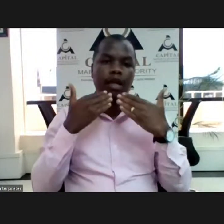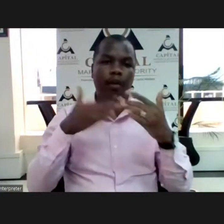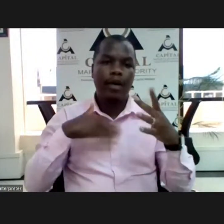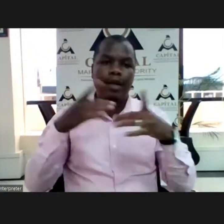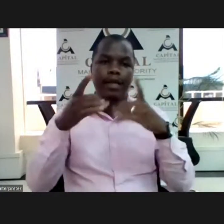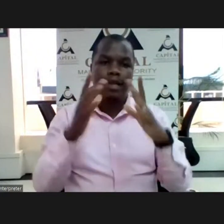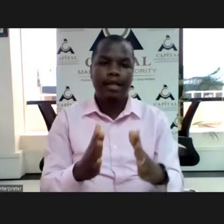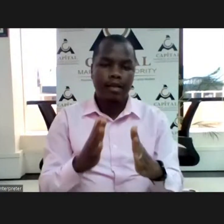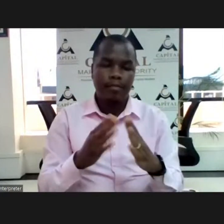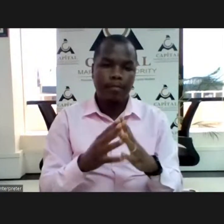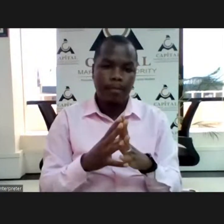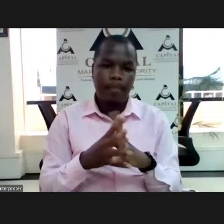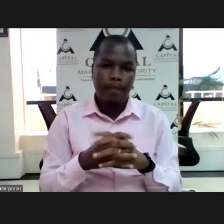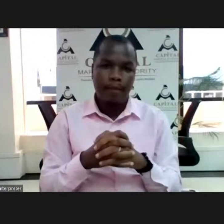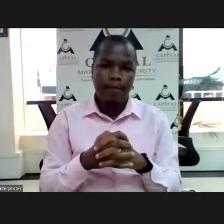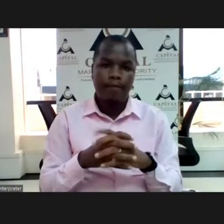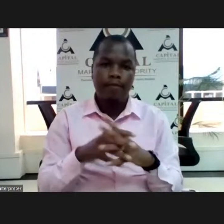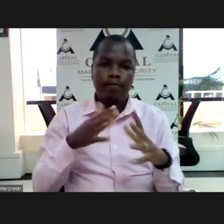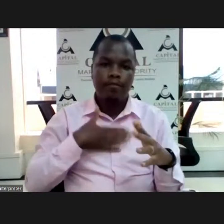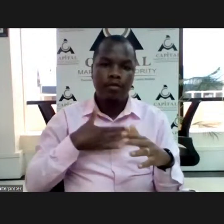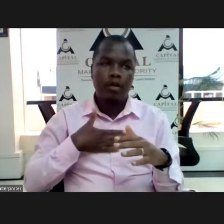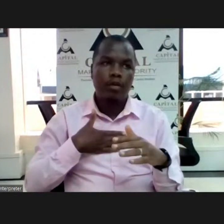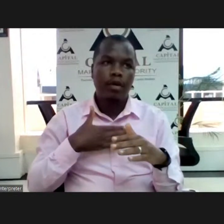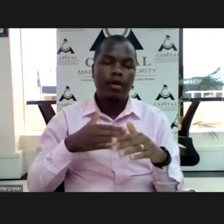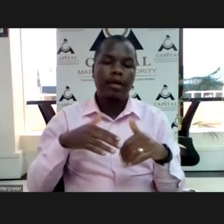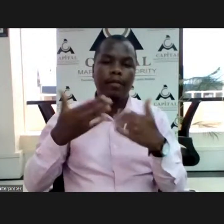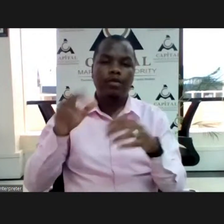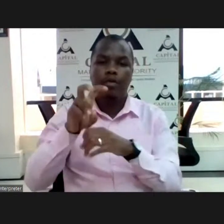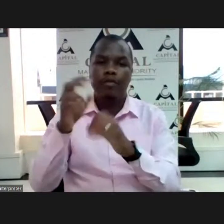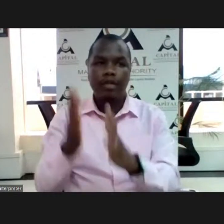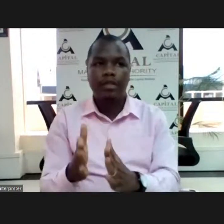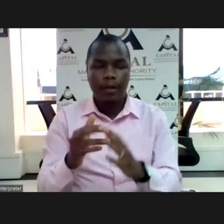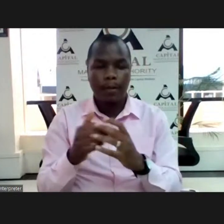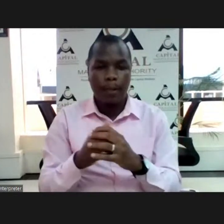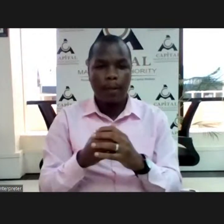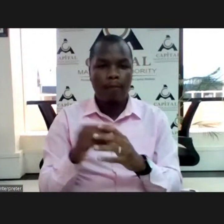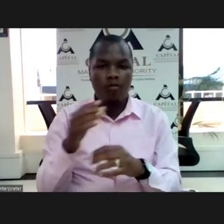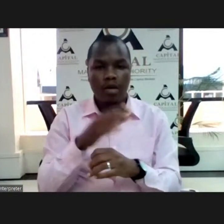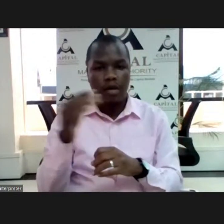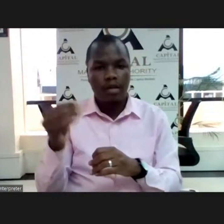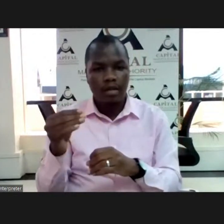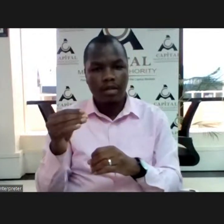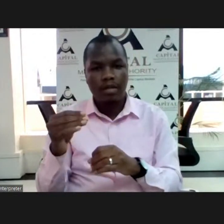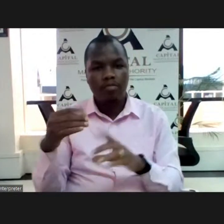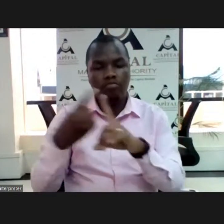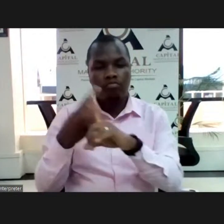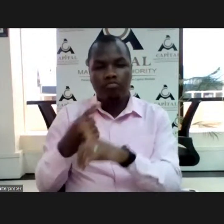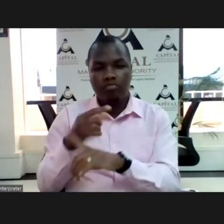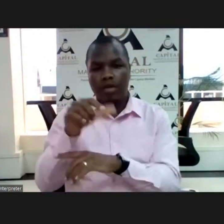director, Lou Kombara, our immediate supervisors, Mr. Kamunyu and Conrad Afande.